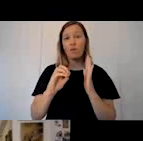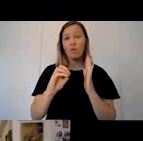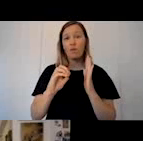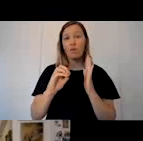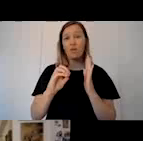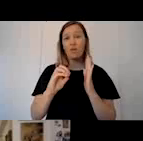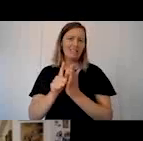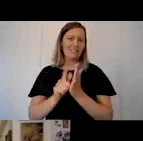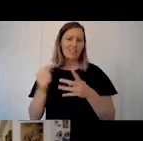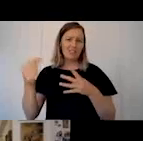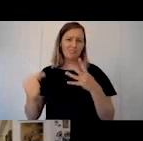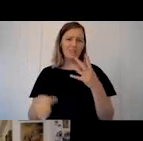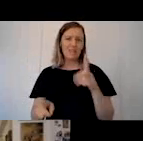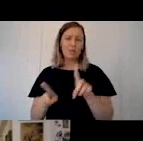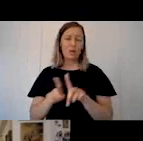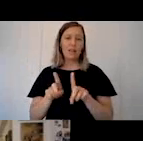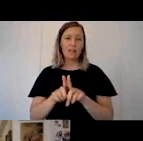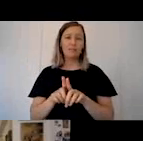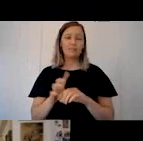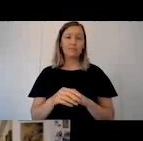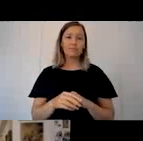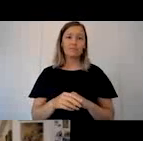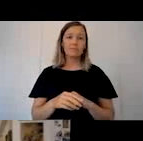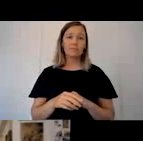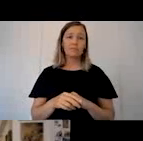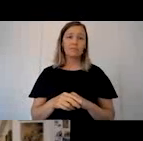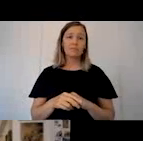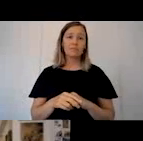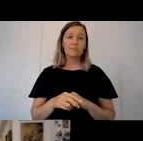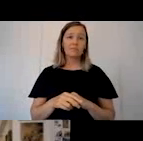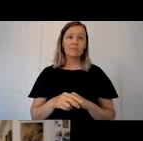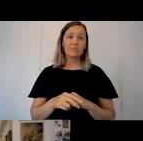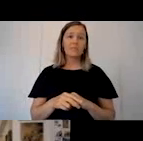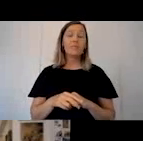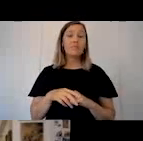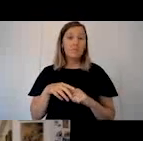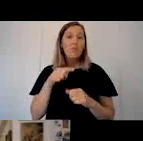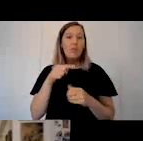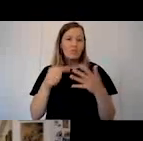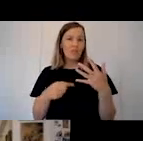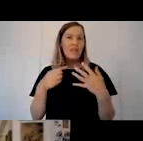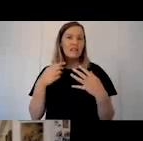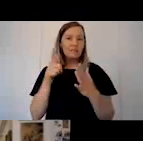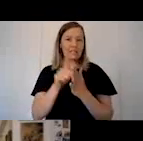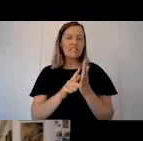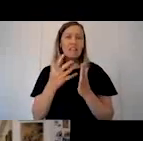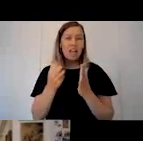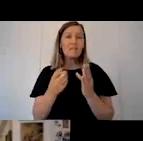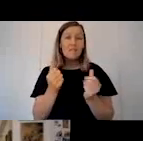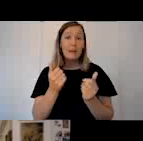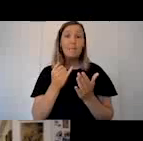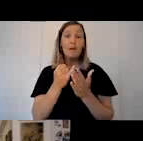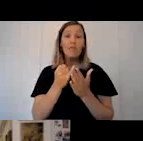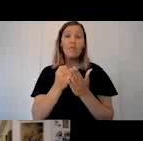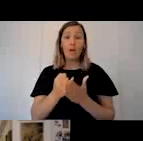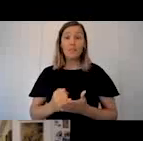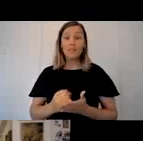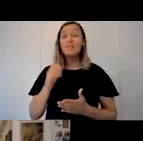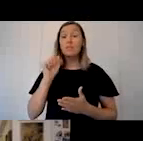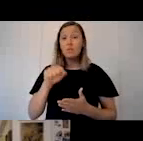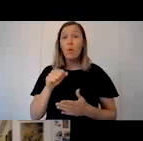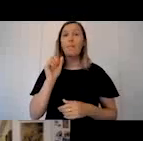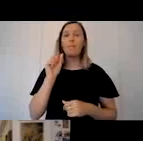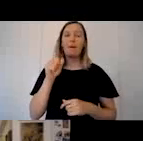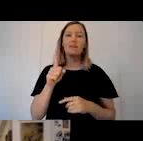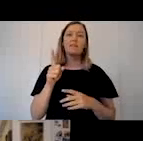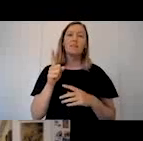know, we might say have faults in many different ways. But I think ultimately, what we've also seen